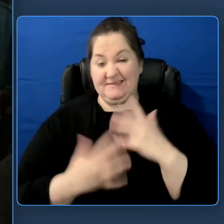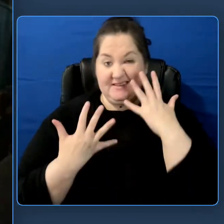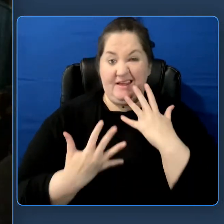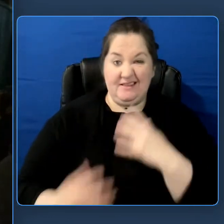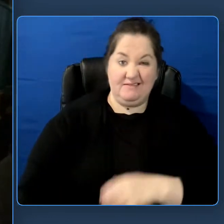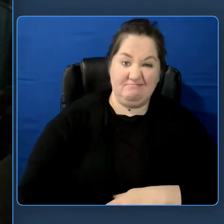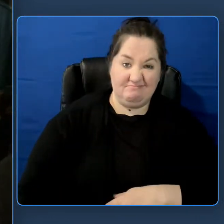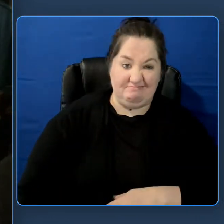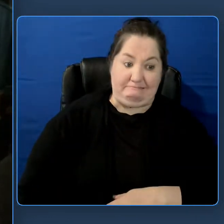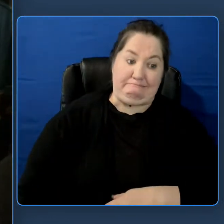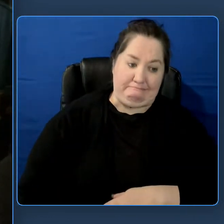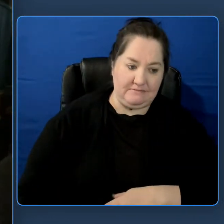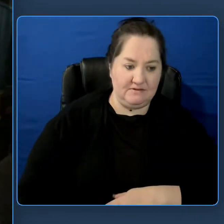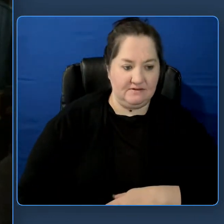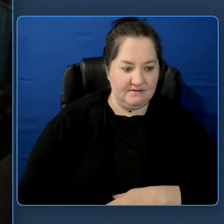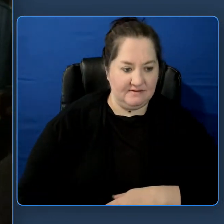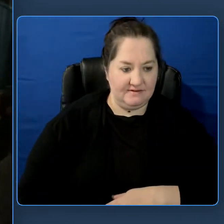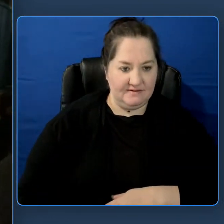Sadly.